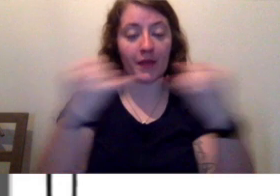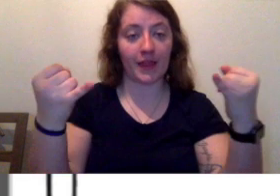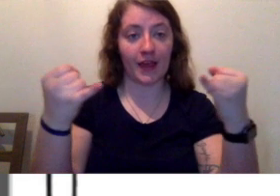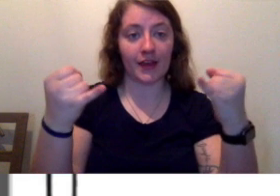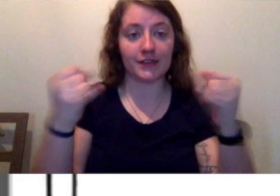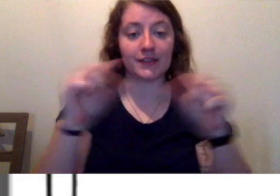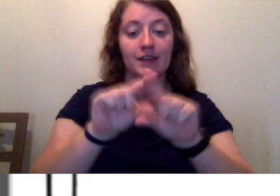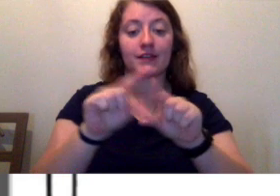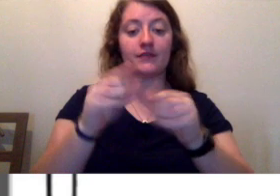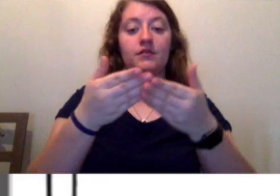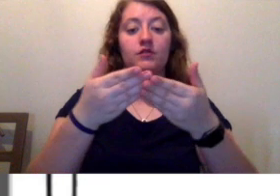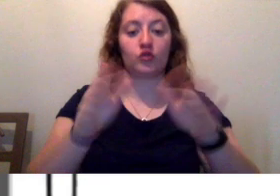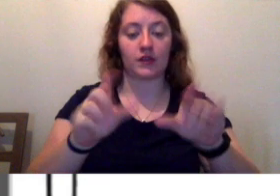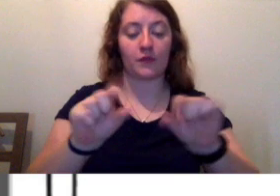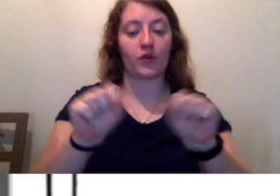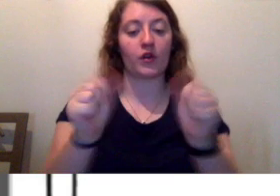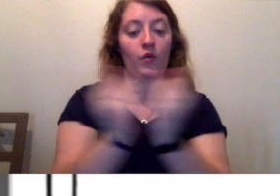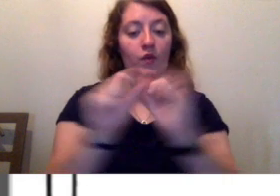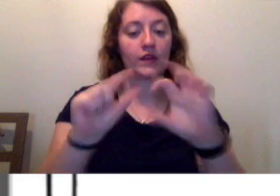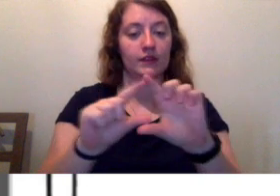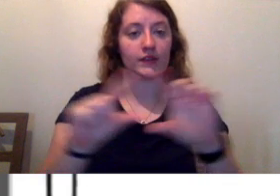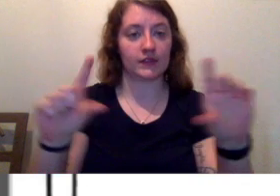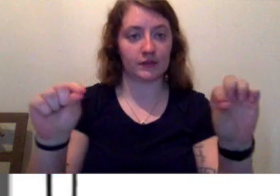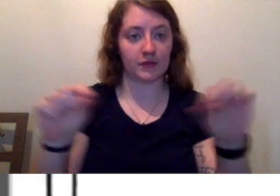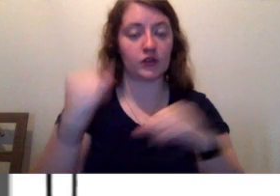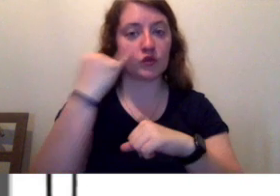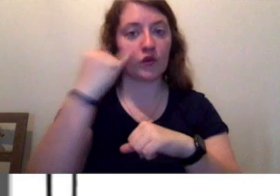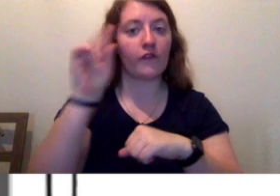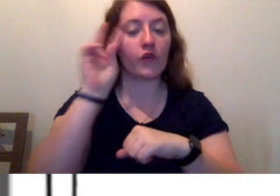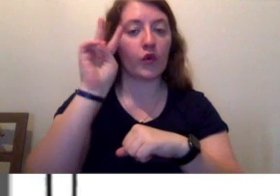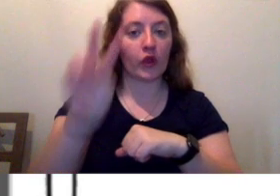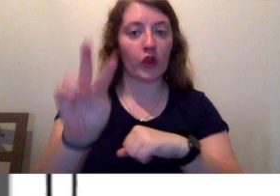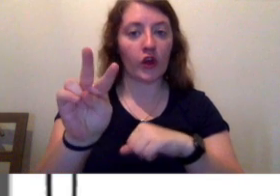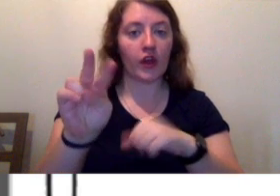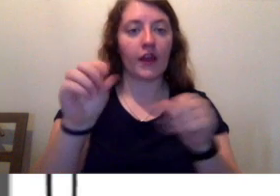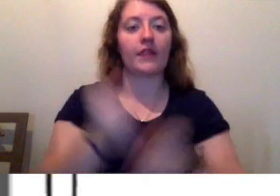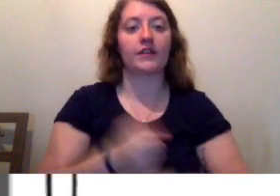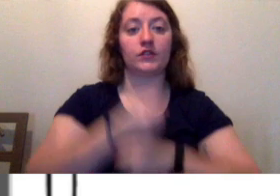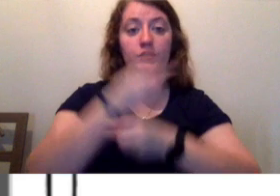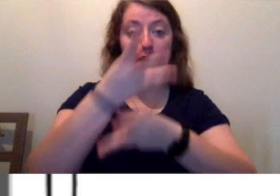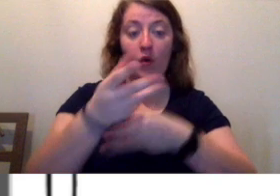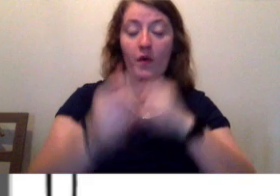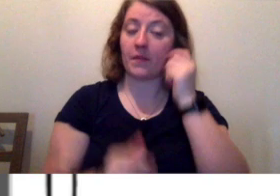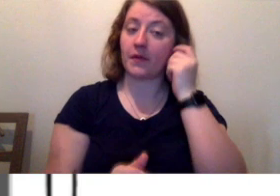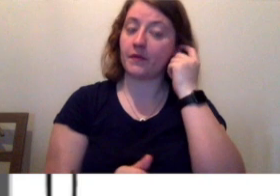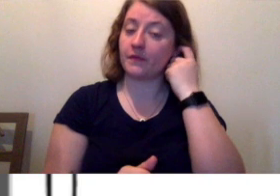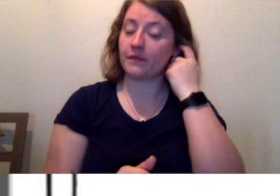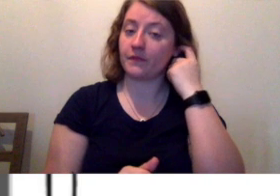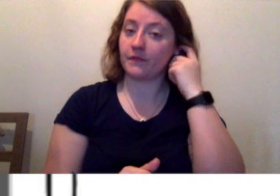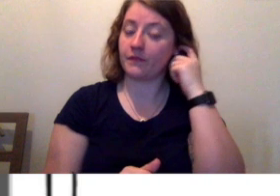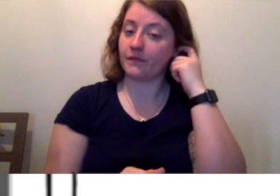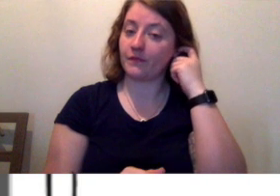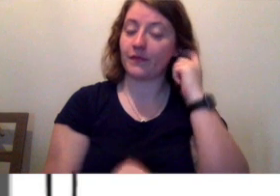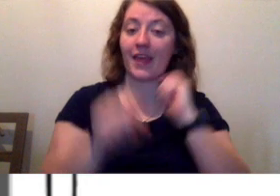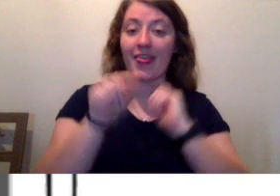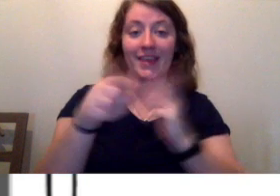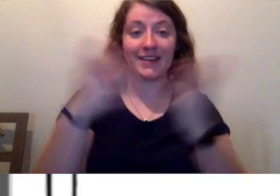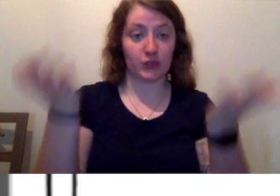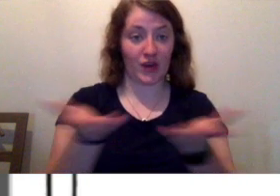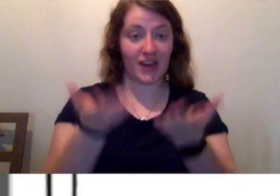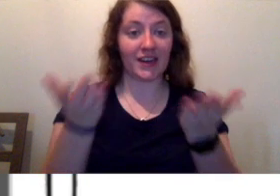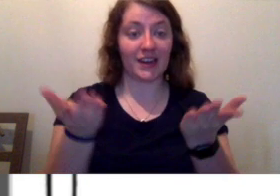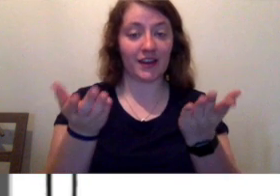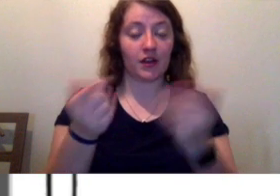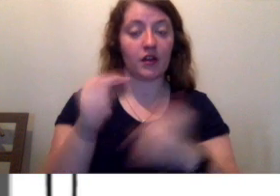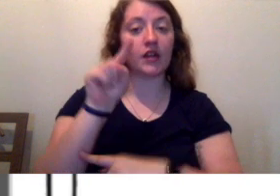space. So if you look at this poem in front of you, this right here is